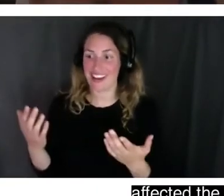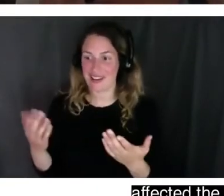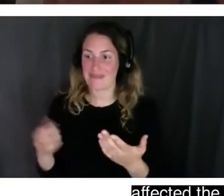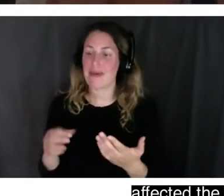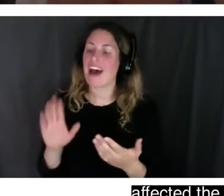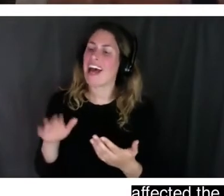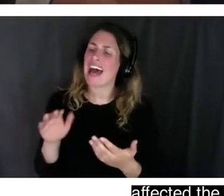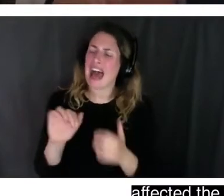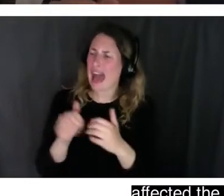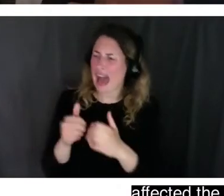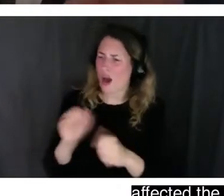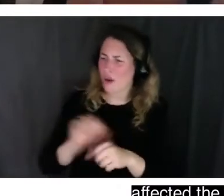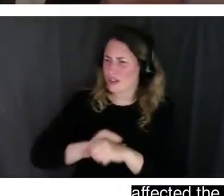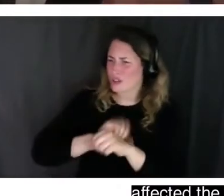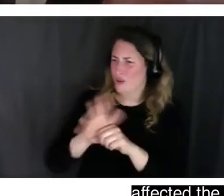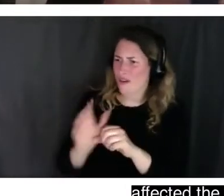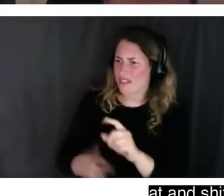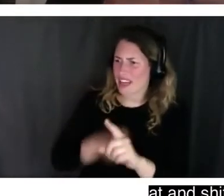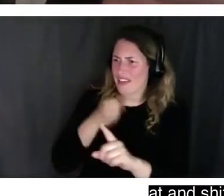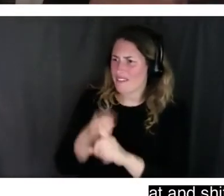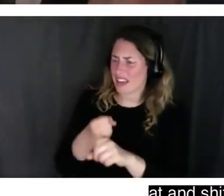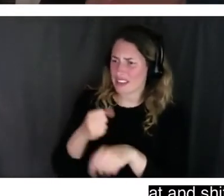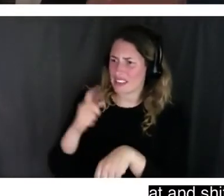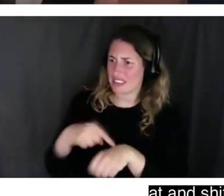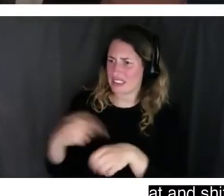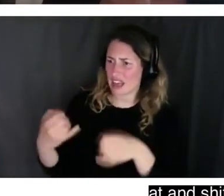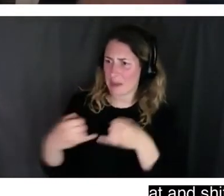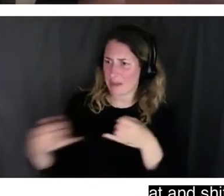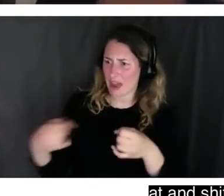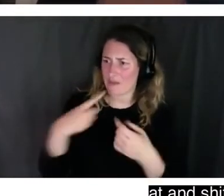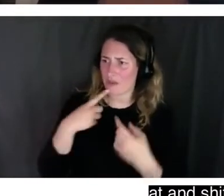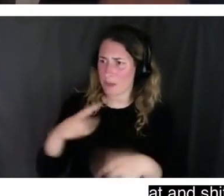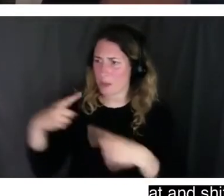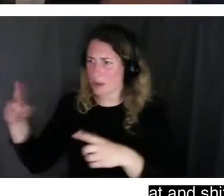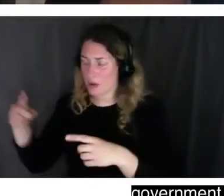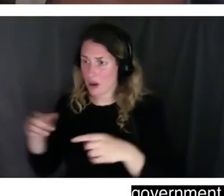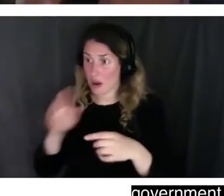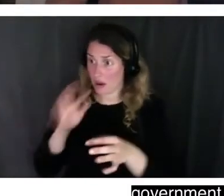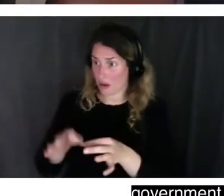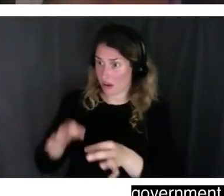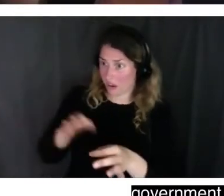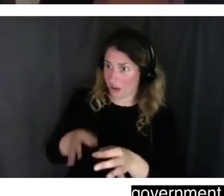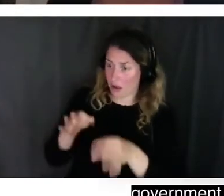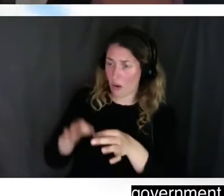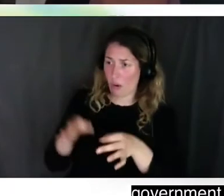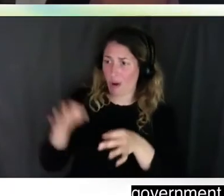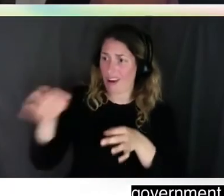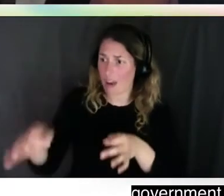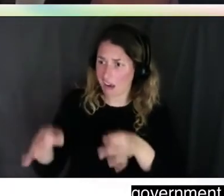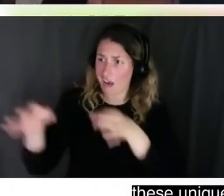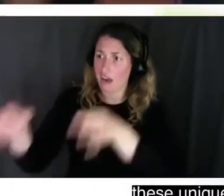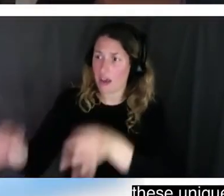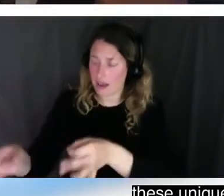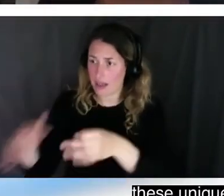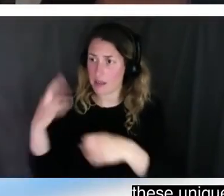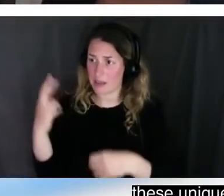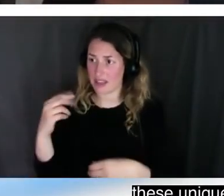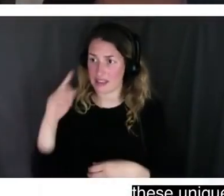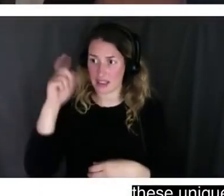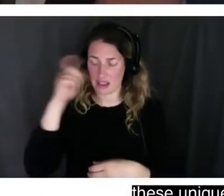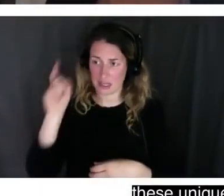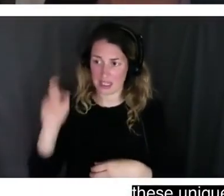COVID affected the timelines? Are they being looked at and shifted because people feel that government has to be given more time under these